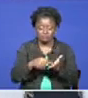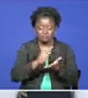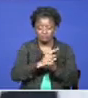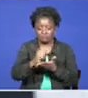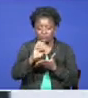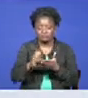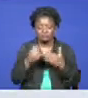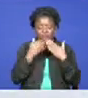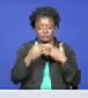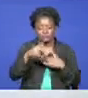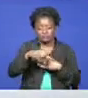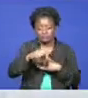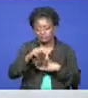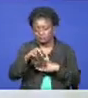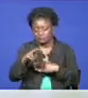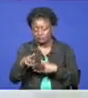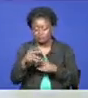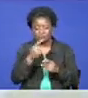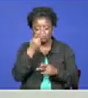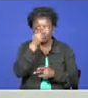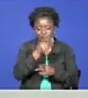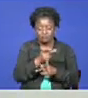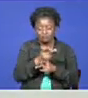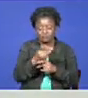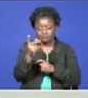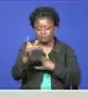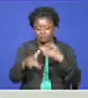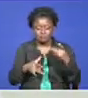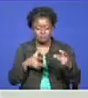thanks, Peter. So it promises to be an exciting weekend of